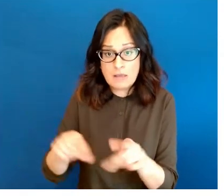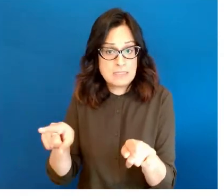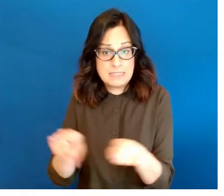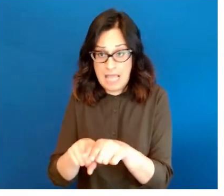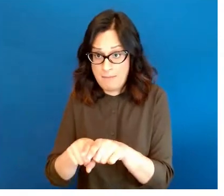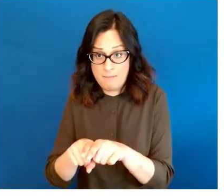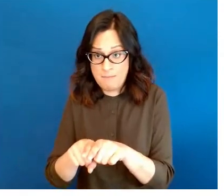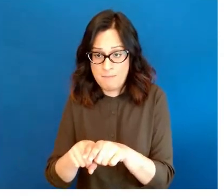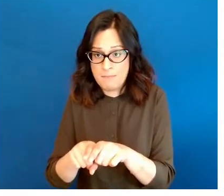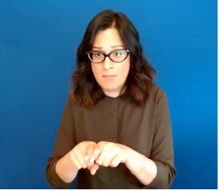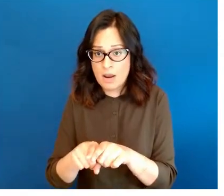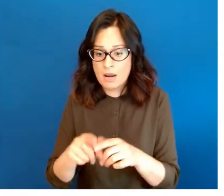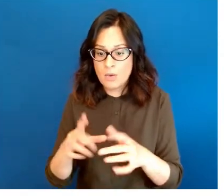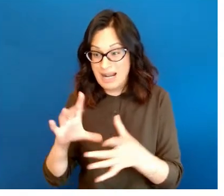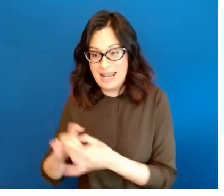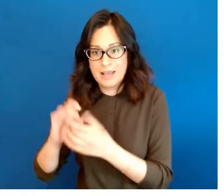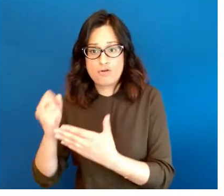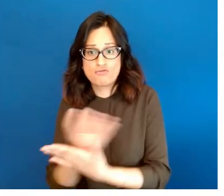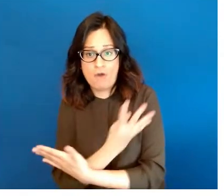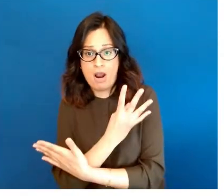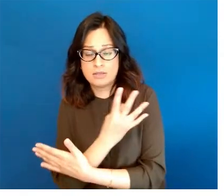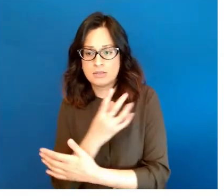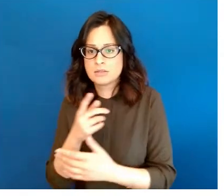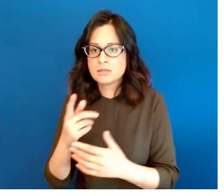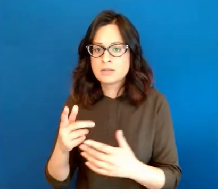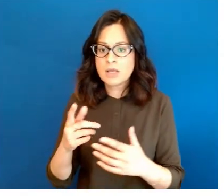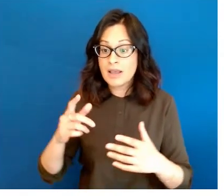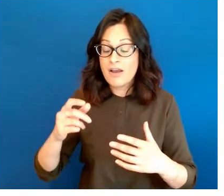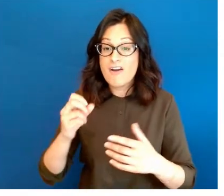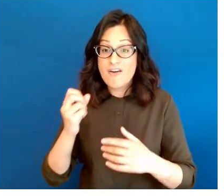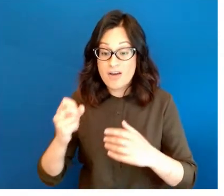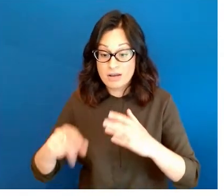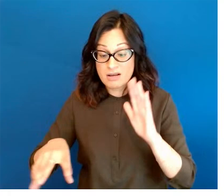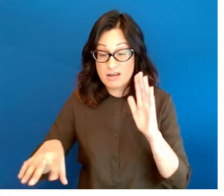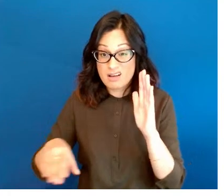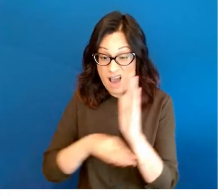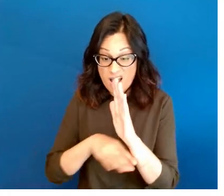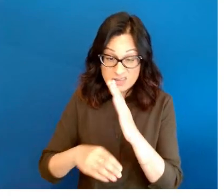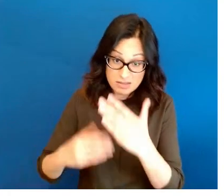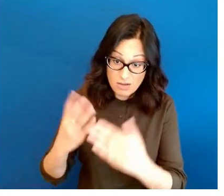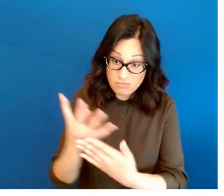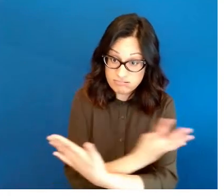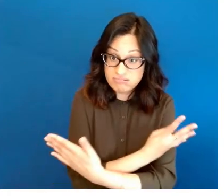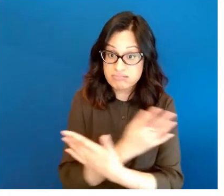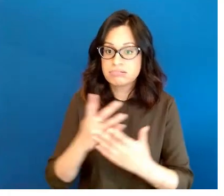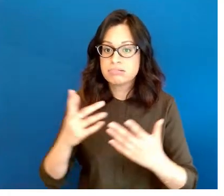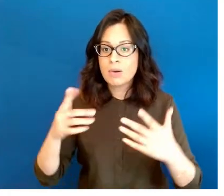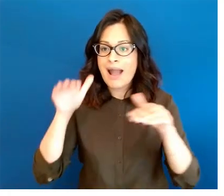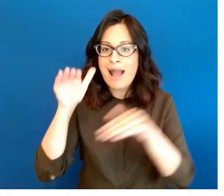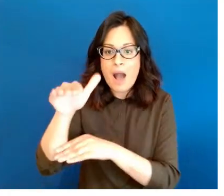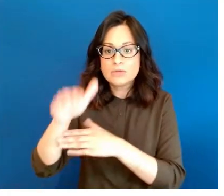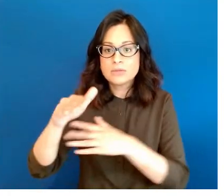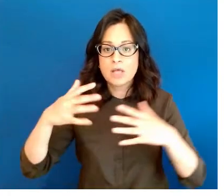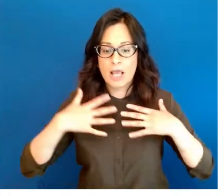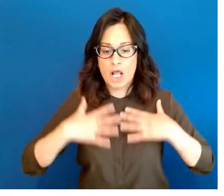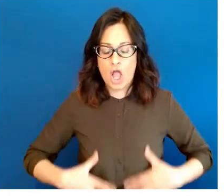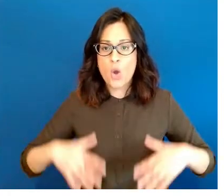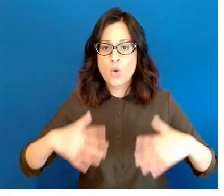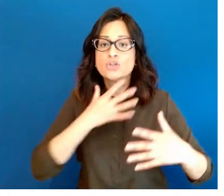to grass. Avoiding freshly cut grass, not drying clothes outdoor,